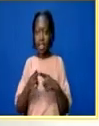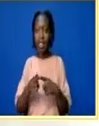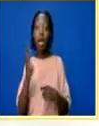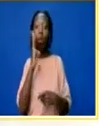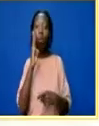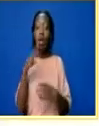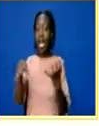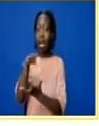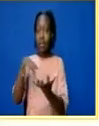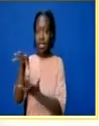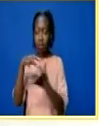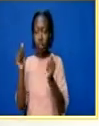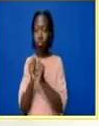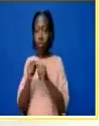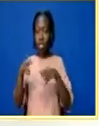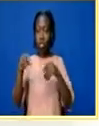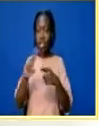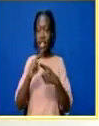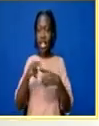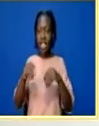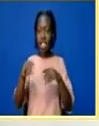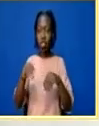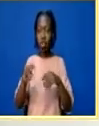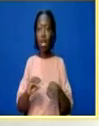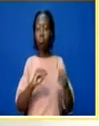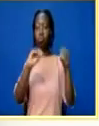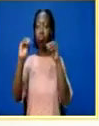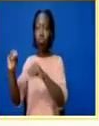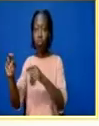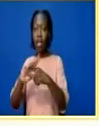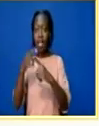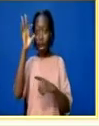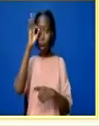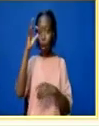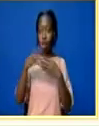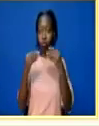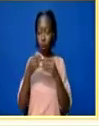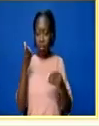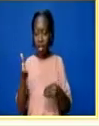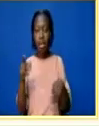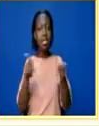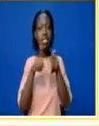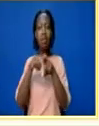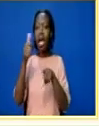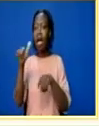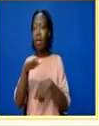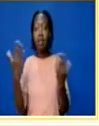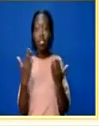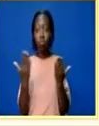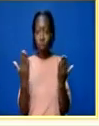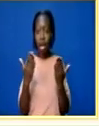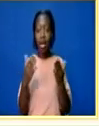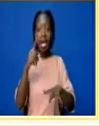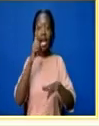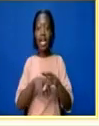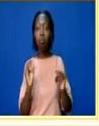formed, there. Yes. The soil is transported away. So another place we can get it is on the hanging line. When we hang our clothes. When you hang